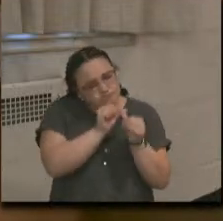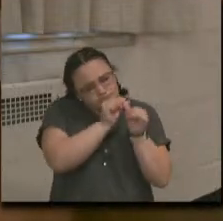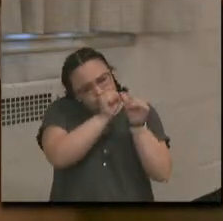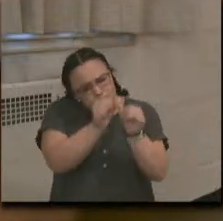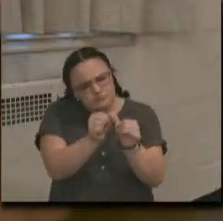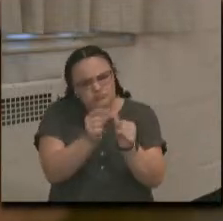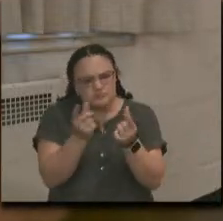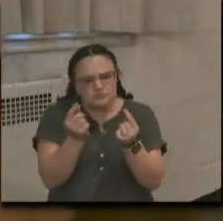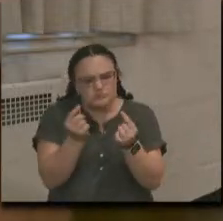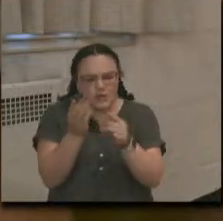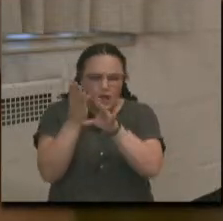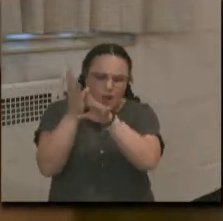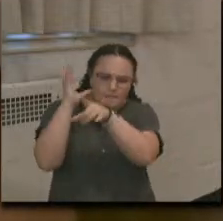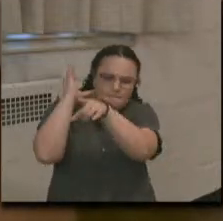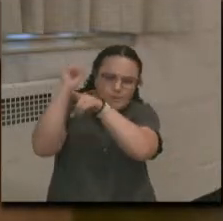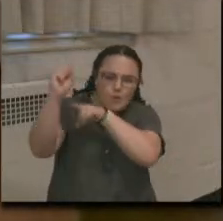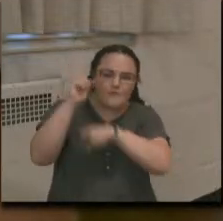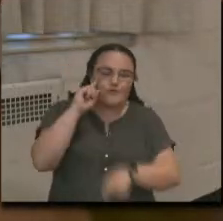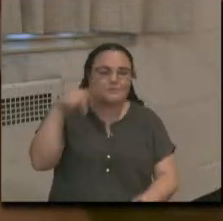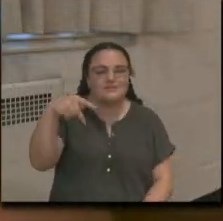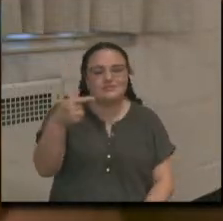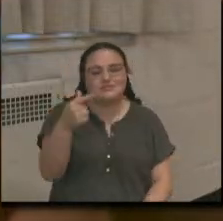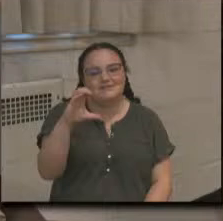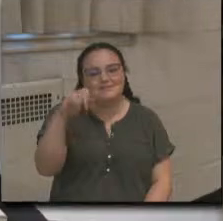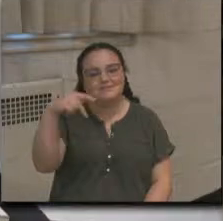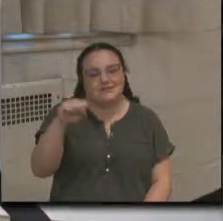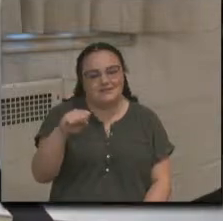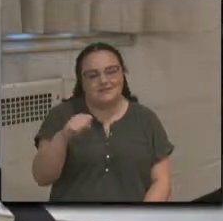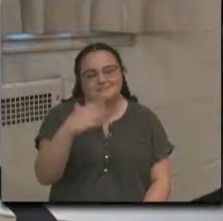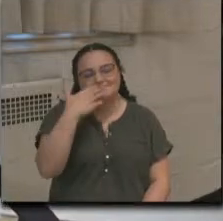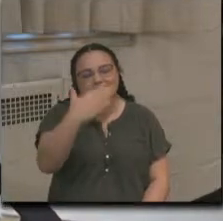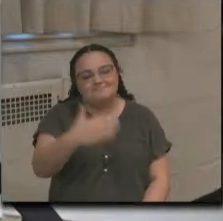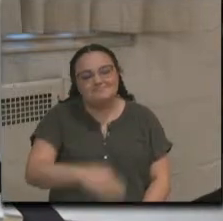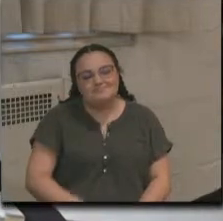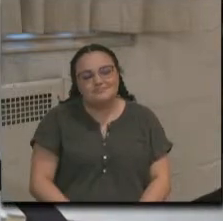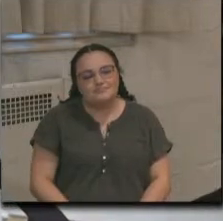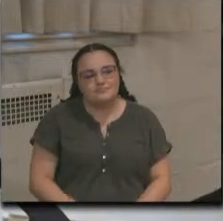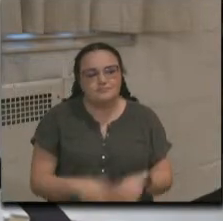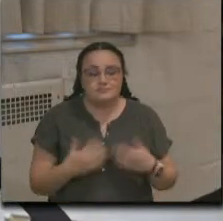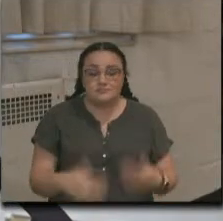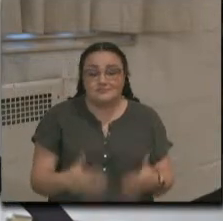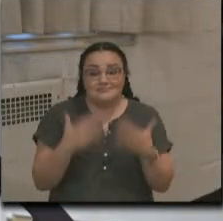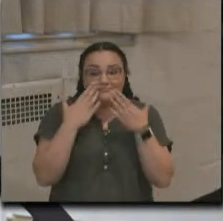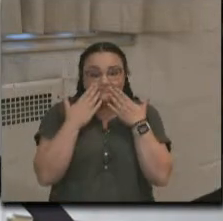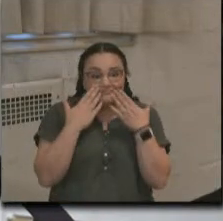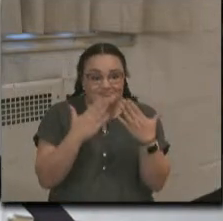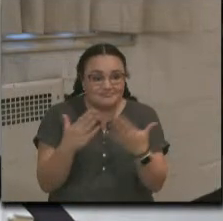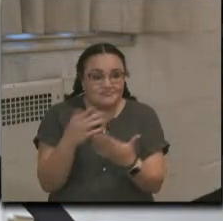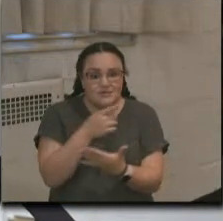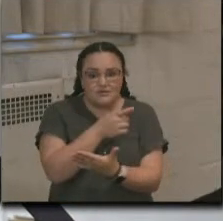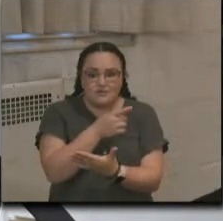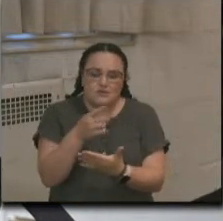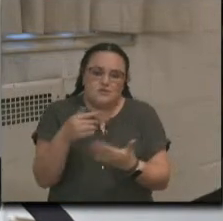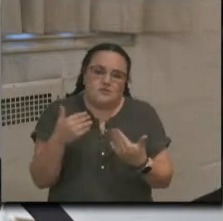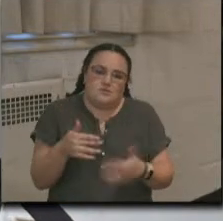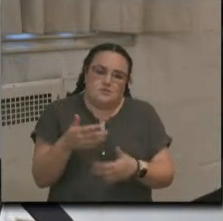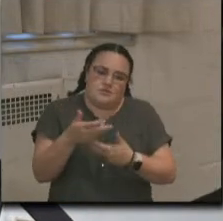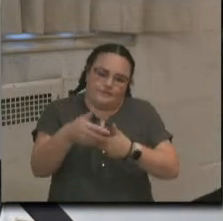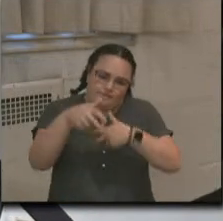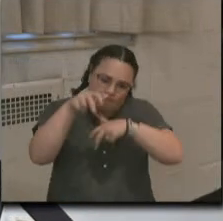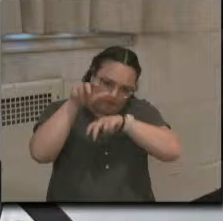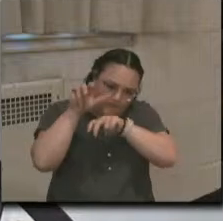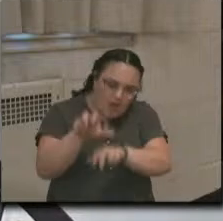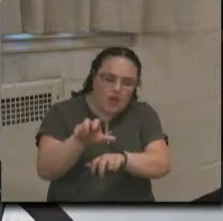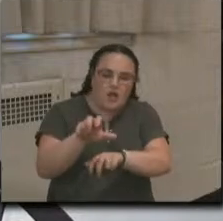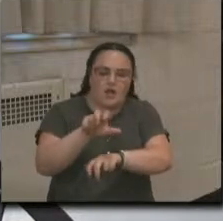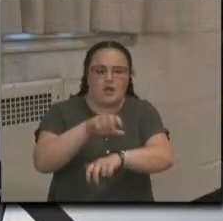do great things for Prince George's County. Thank you. Thank you so much to all of you who have spent so much time and energy